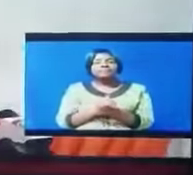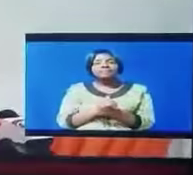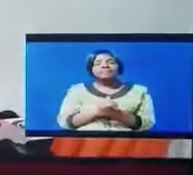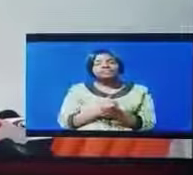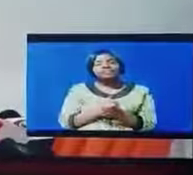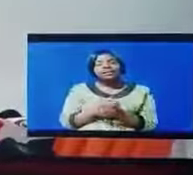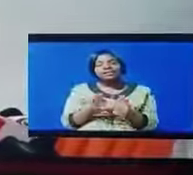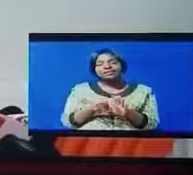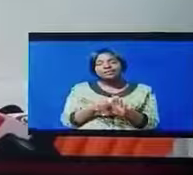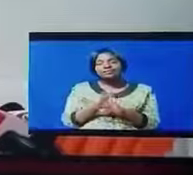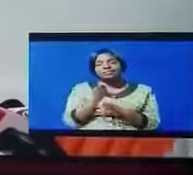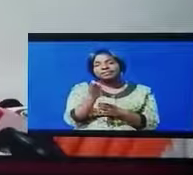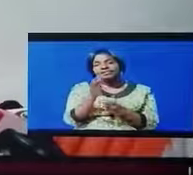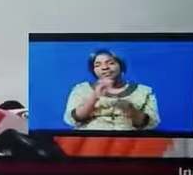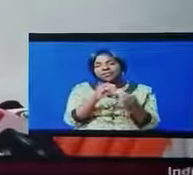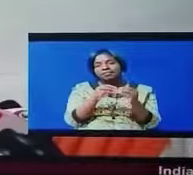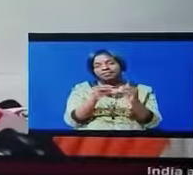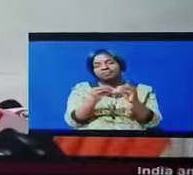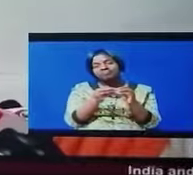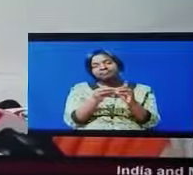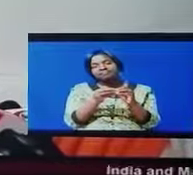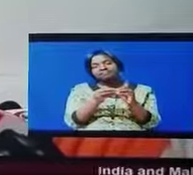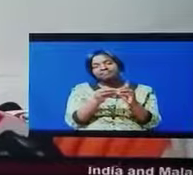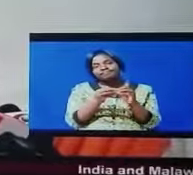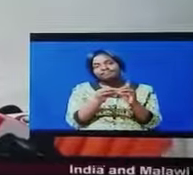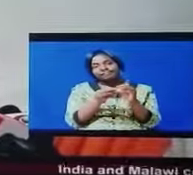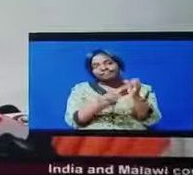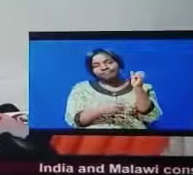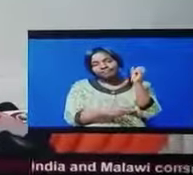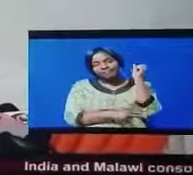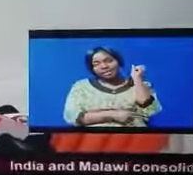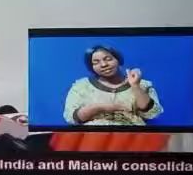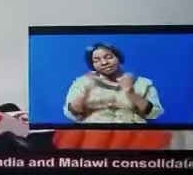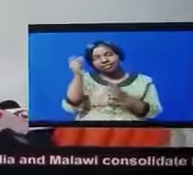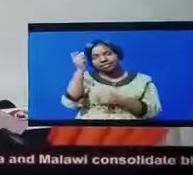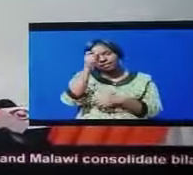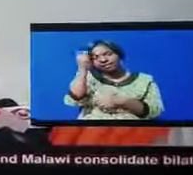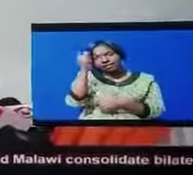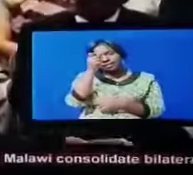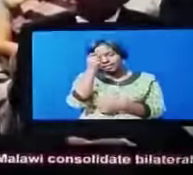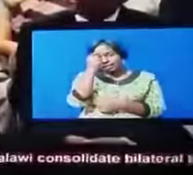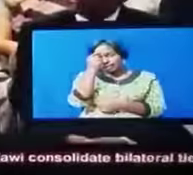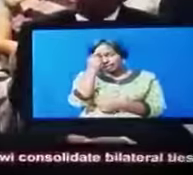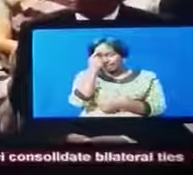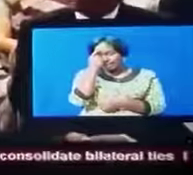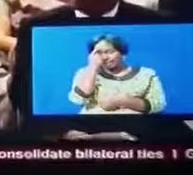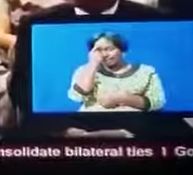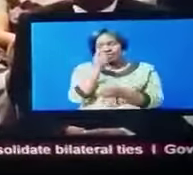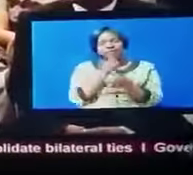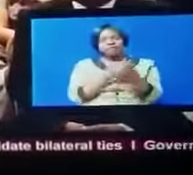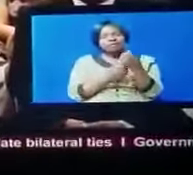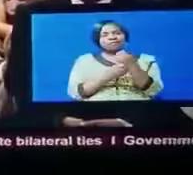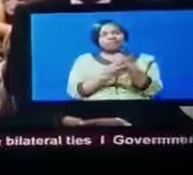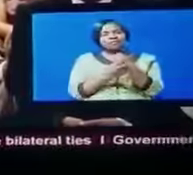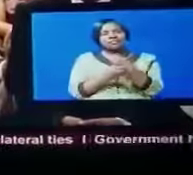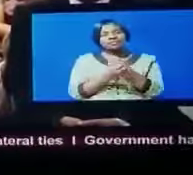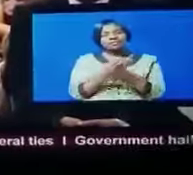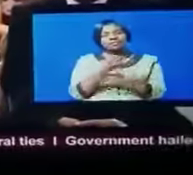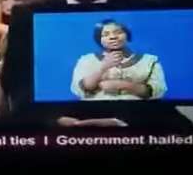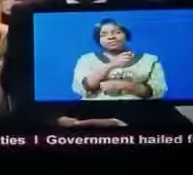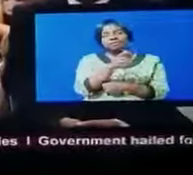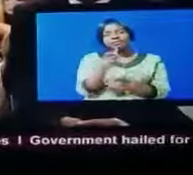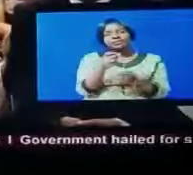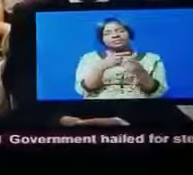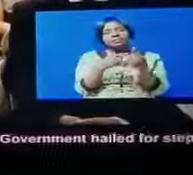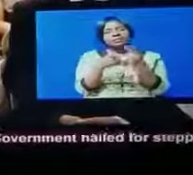life. Indian Vice President Venkai Naidu takes time to brief the dignitaries that this is a